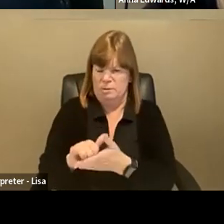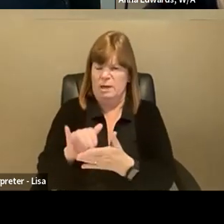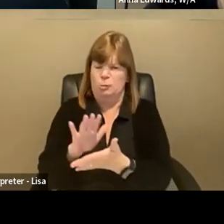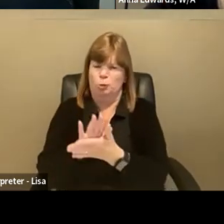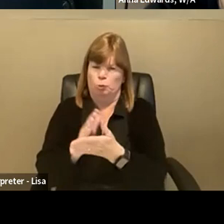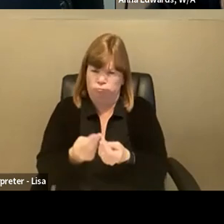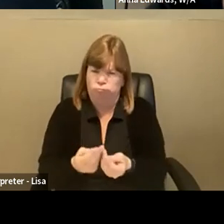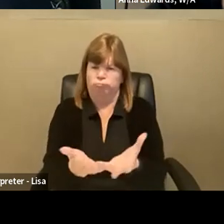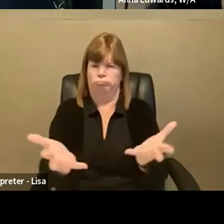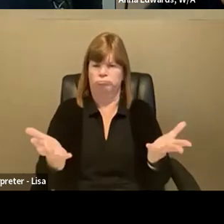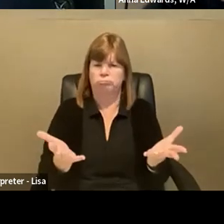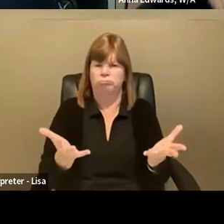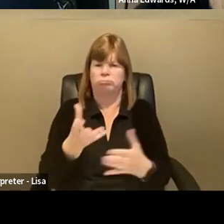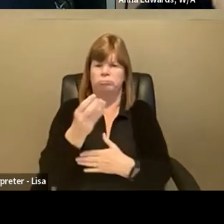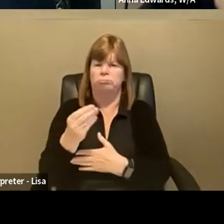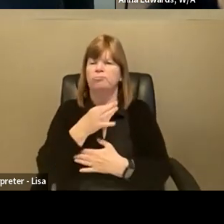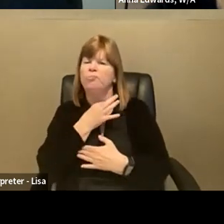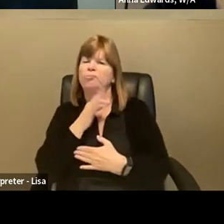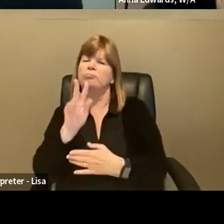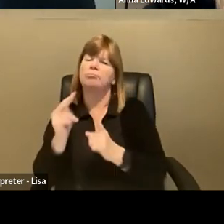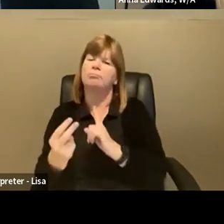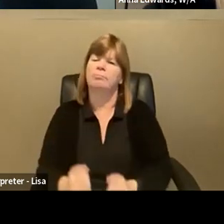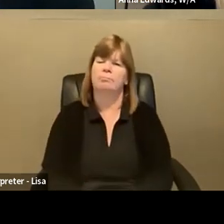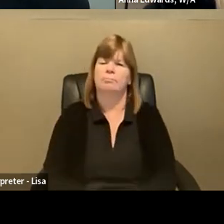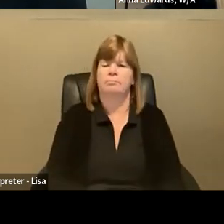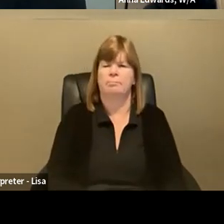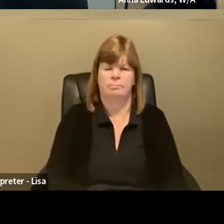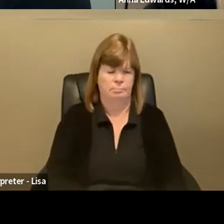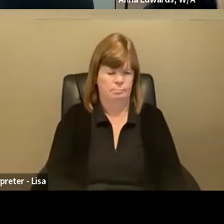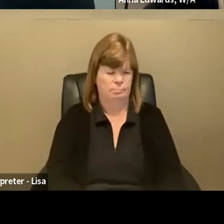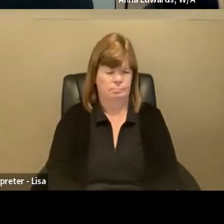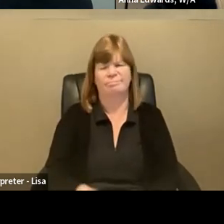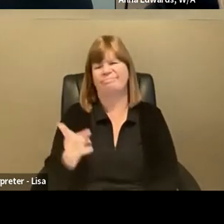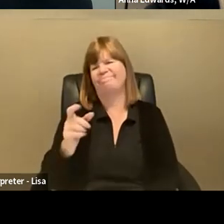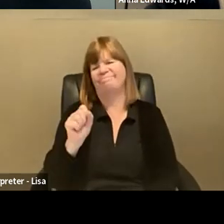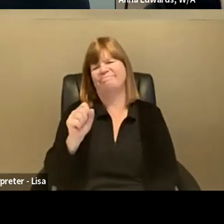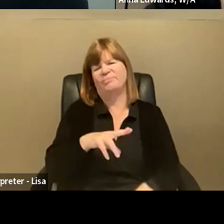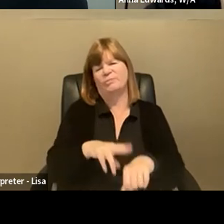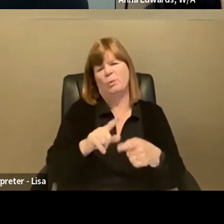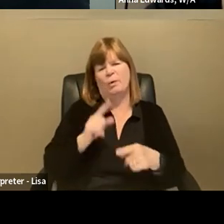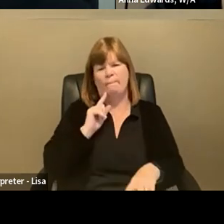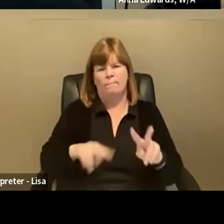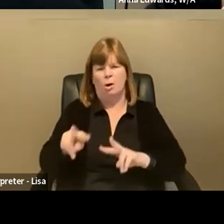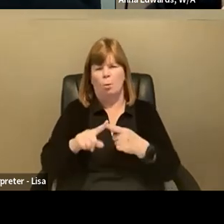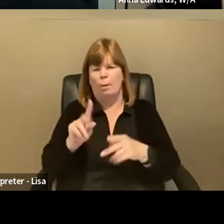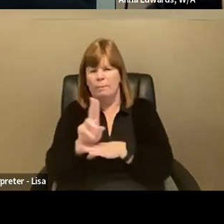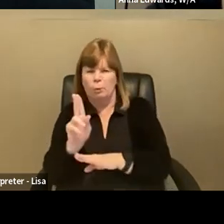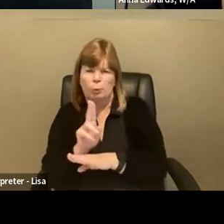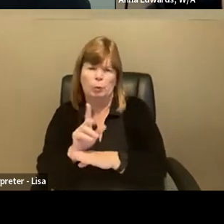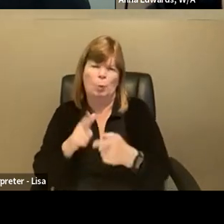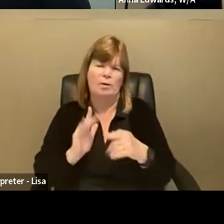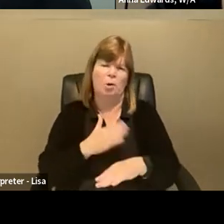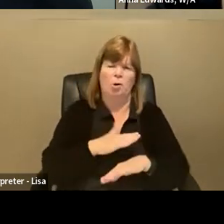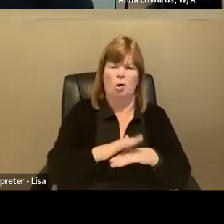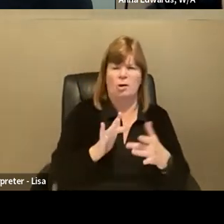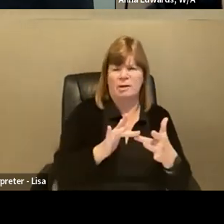there, and would be curious to get your take on that? Sure. So we monitor, of course, what people are using, what's on our network. There are